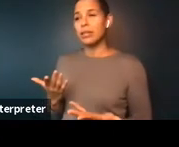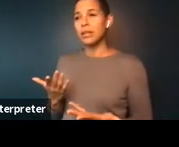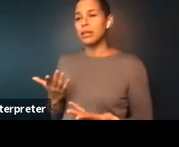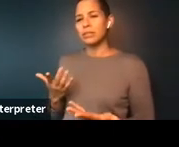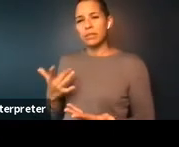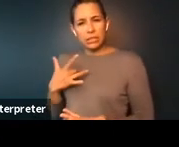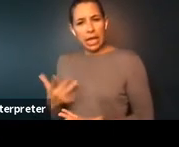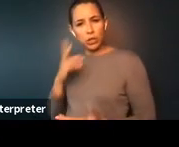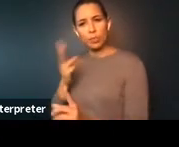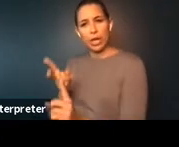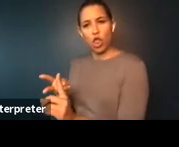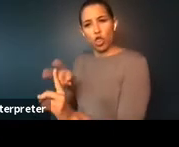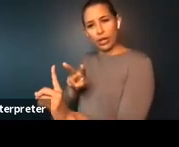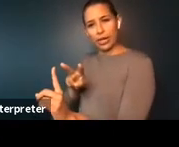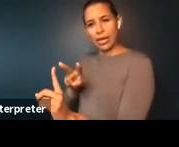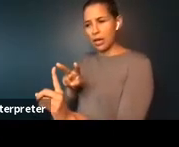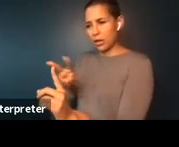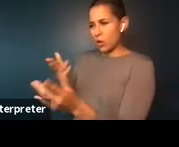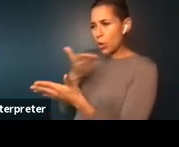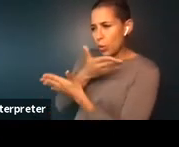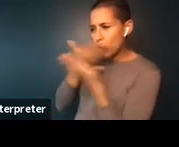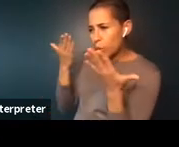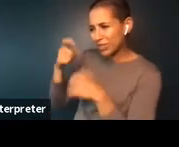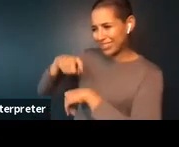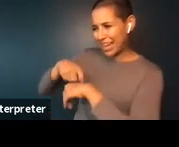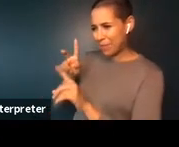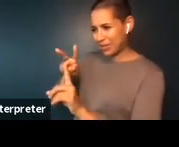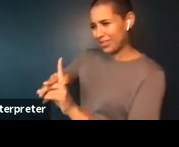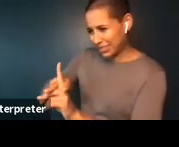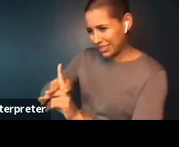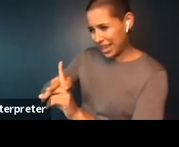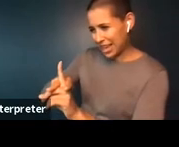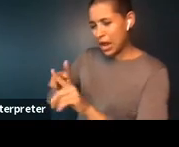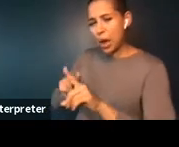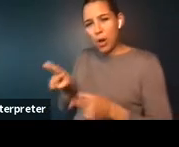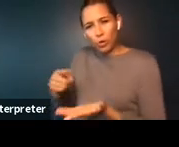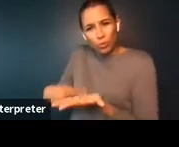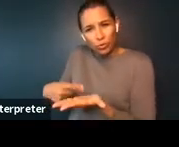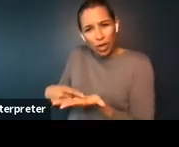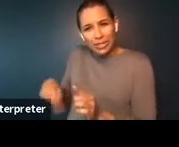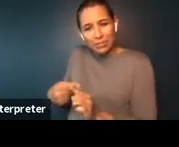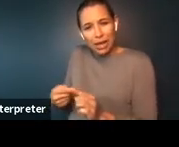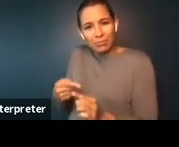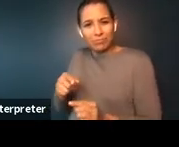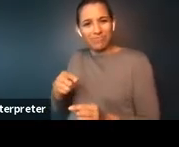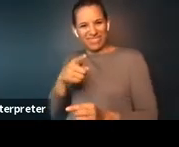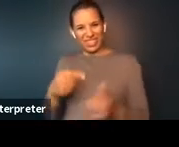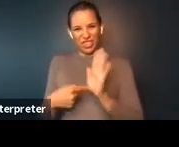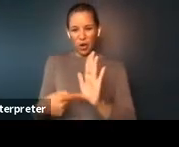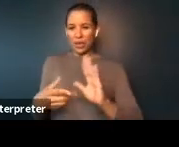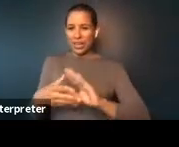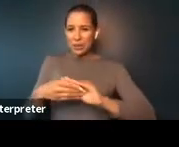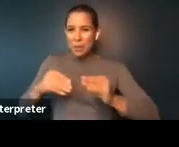often looked at as something timeless. Um, and I think like here, like you, you talked a lot about playing with like myth, right? And that, know, that